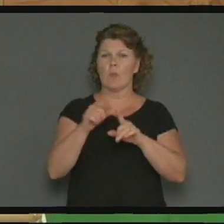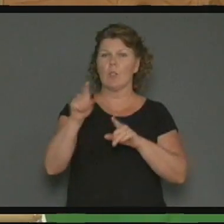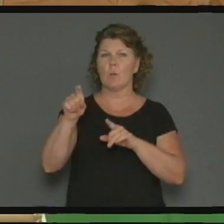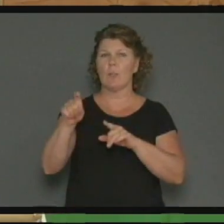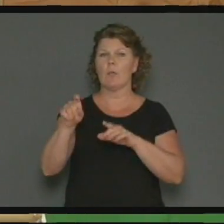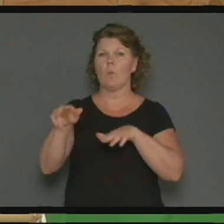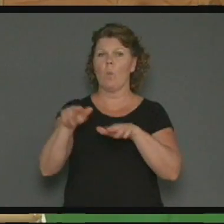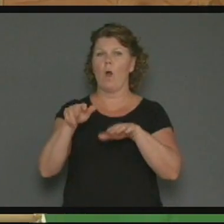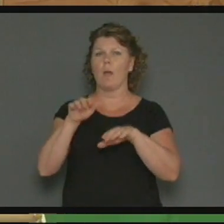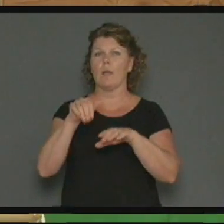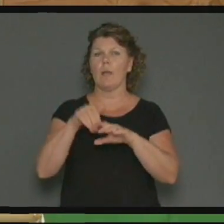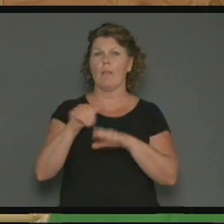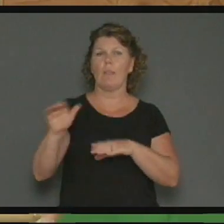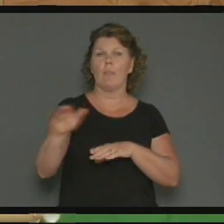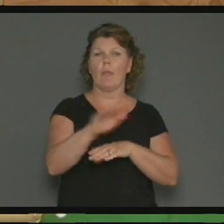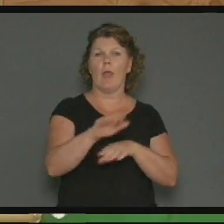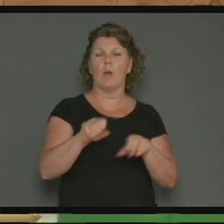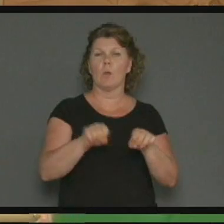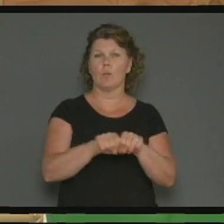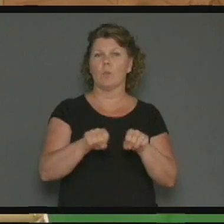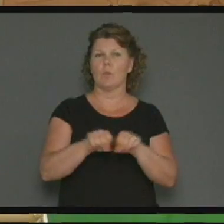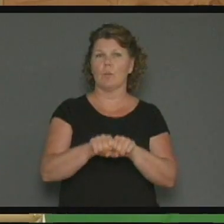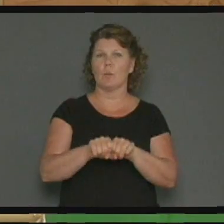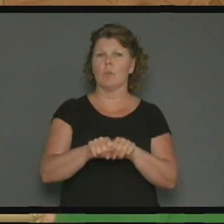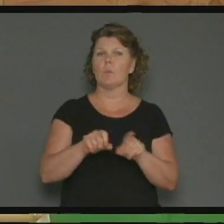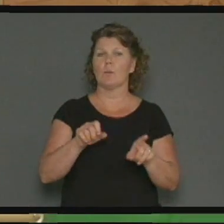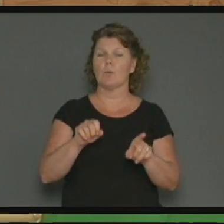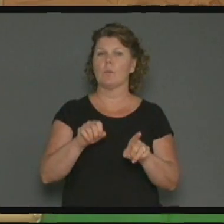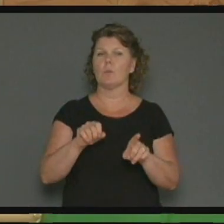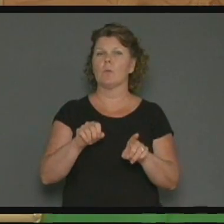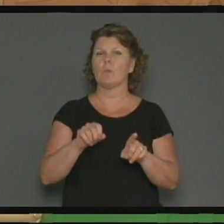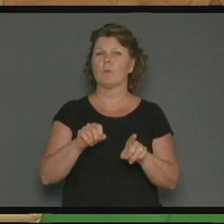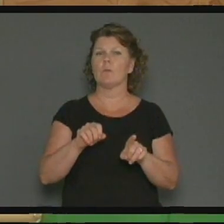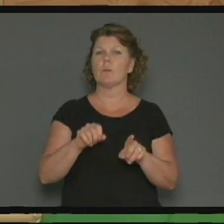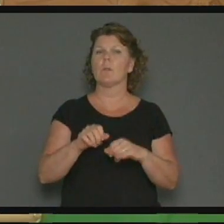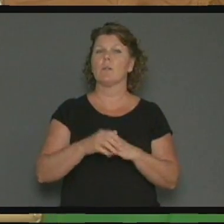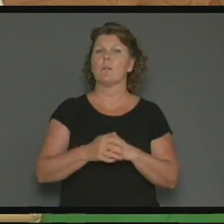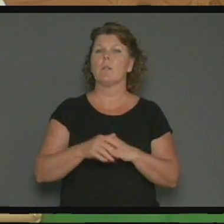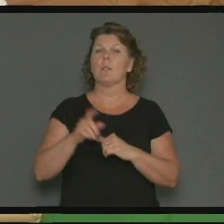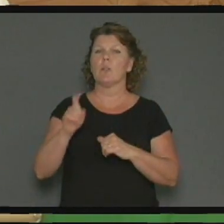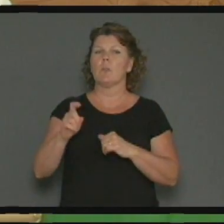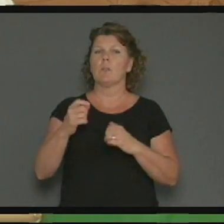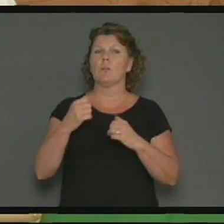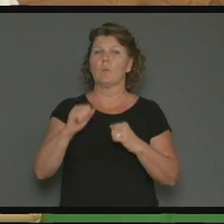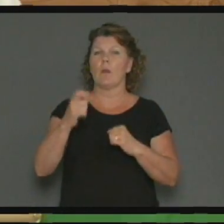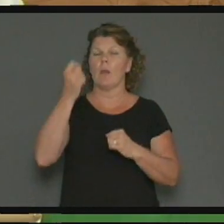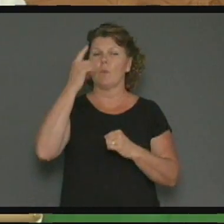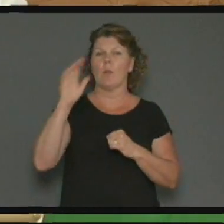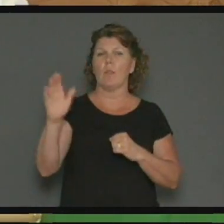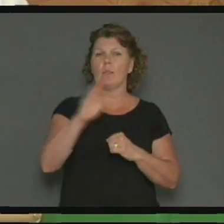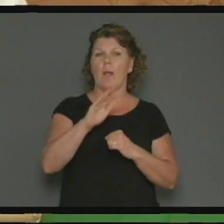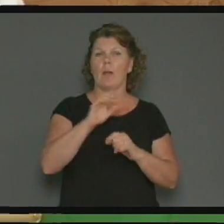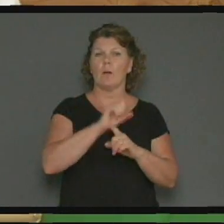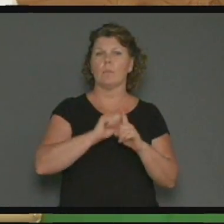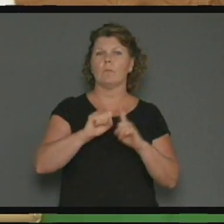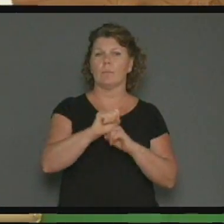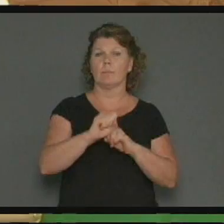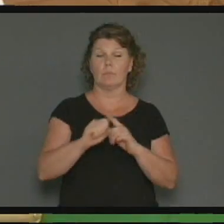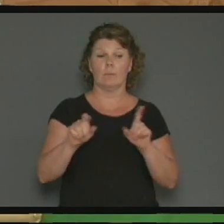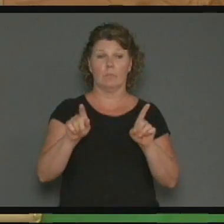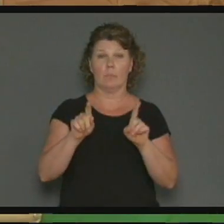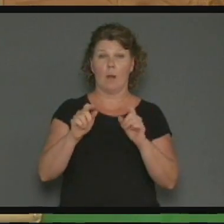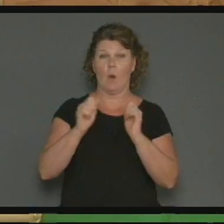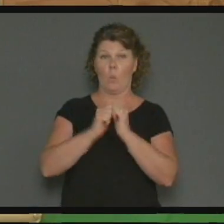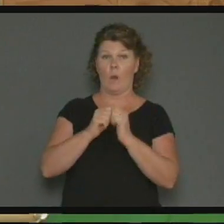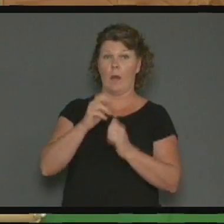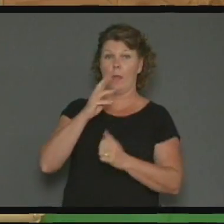shoes. For us as Christians, this happens in baptism. Only it's a whole lot